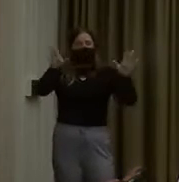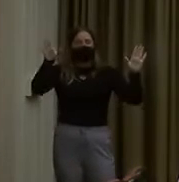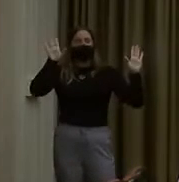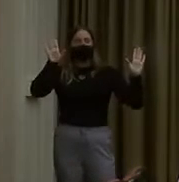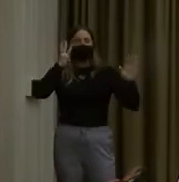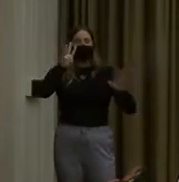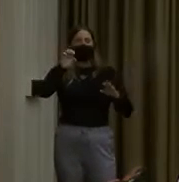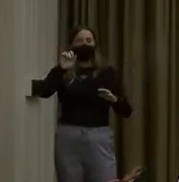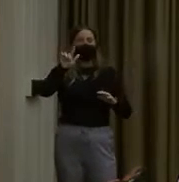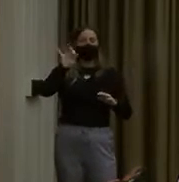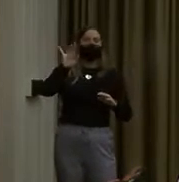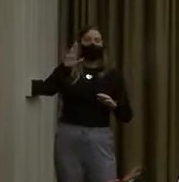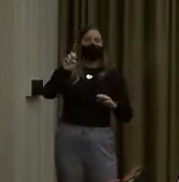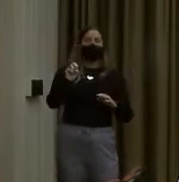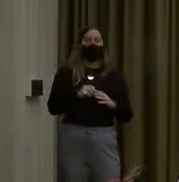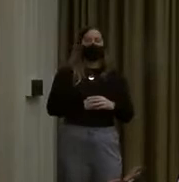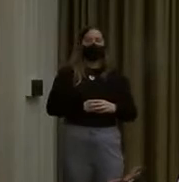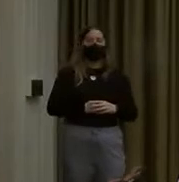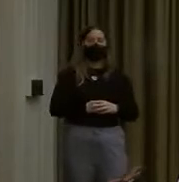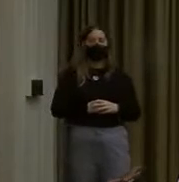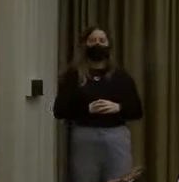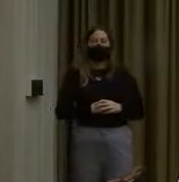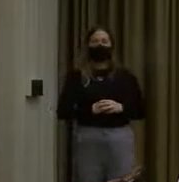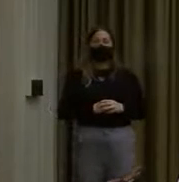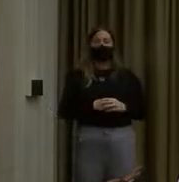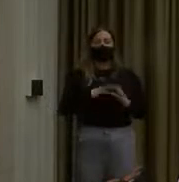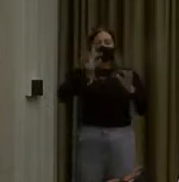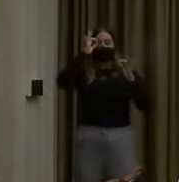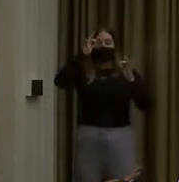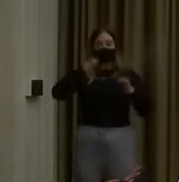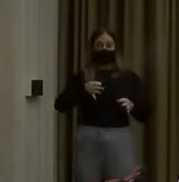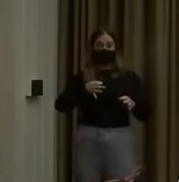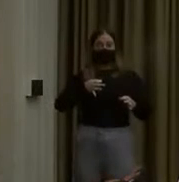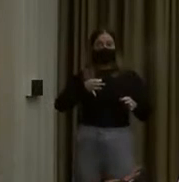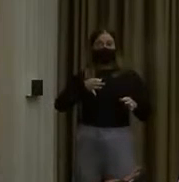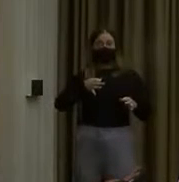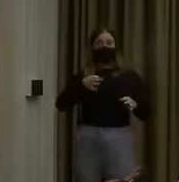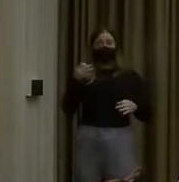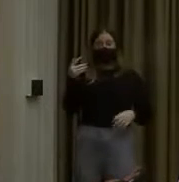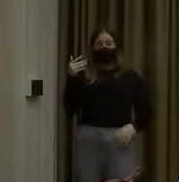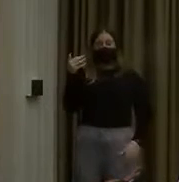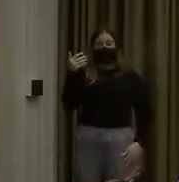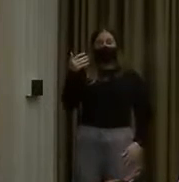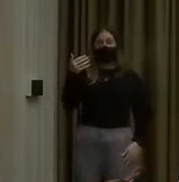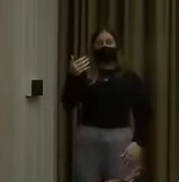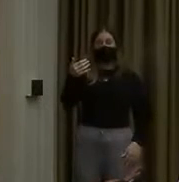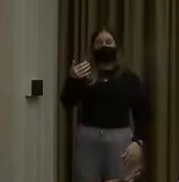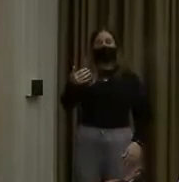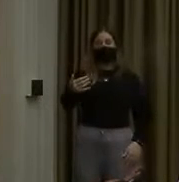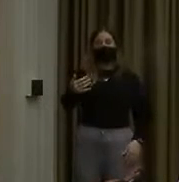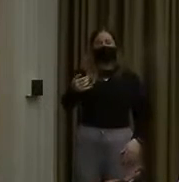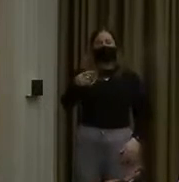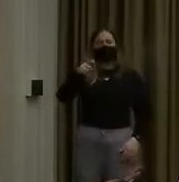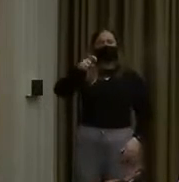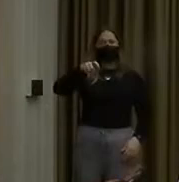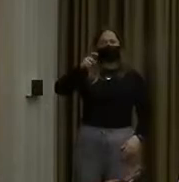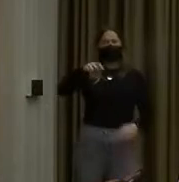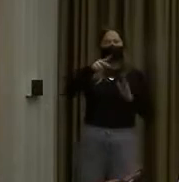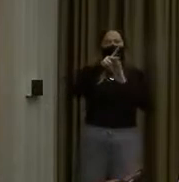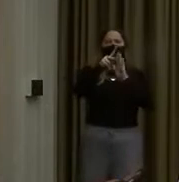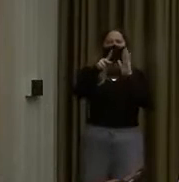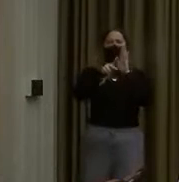vulnerable people. And they decided, after a while, that, you know what? We need a